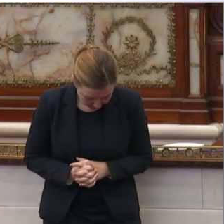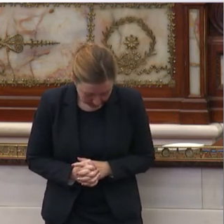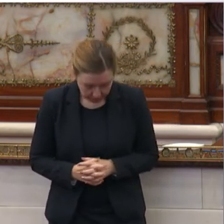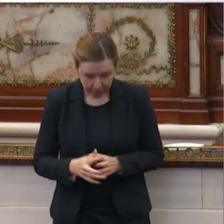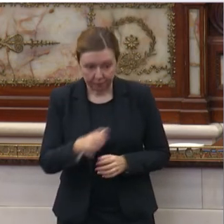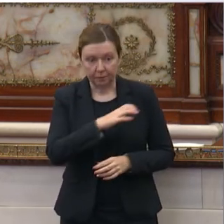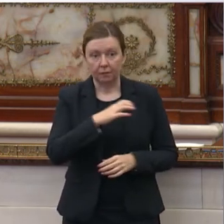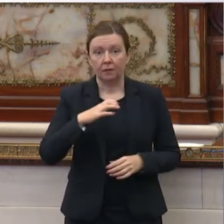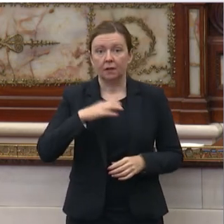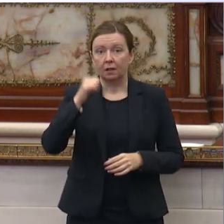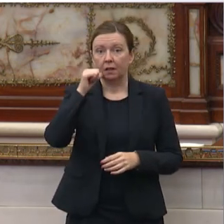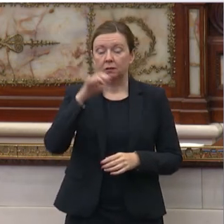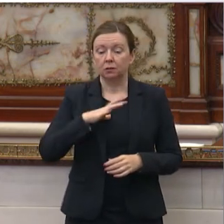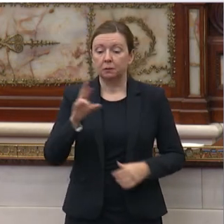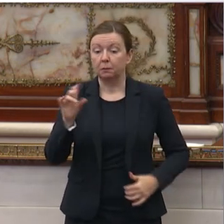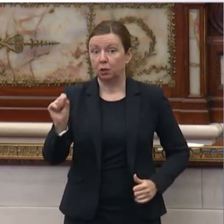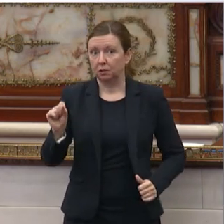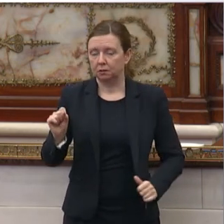Councilwoman Brooks offers